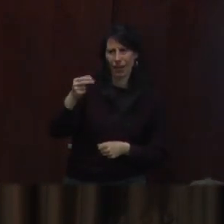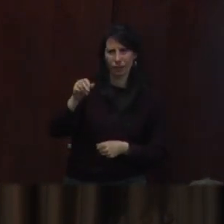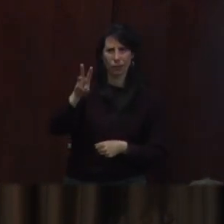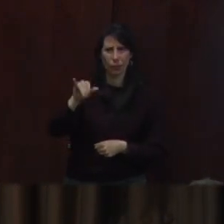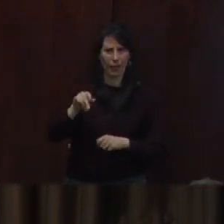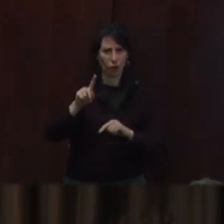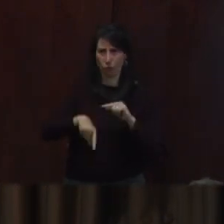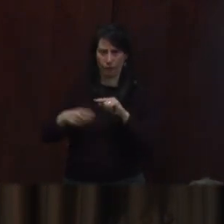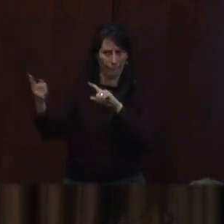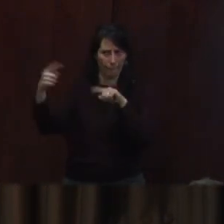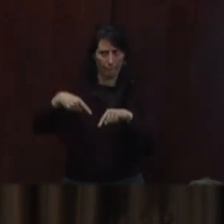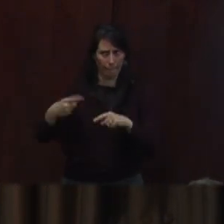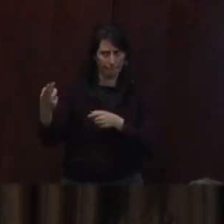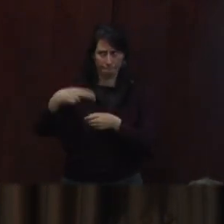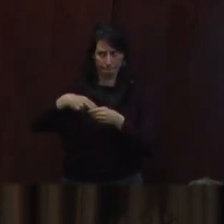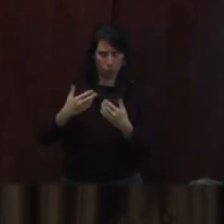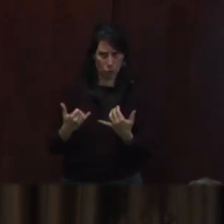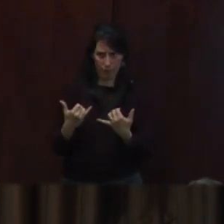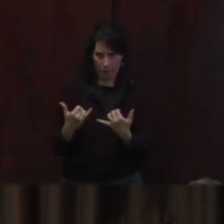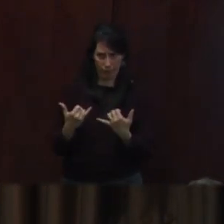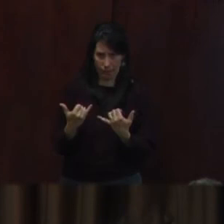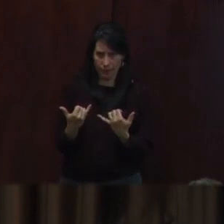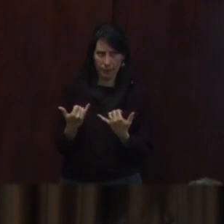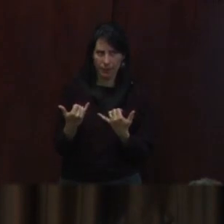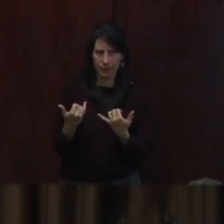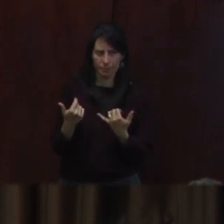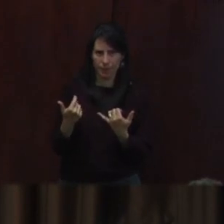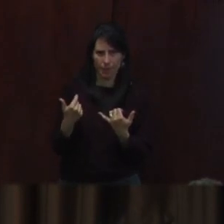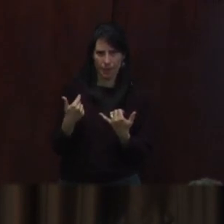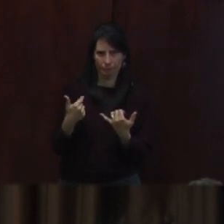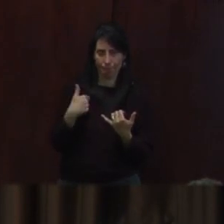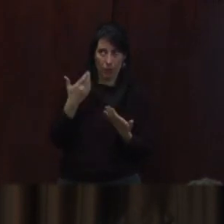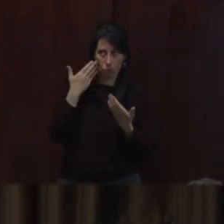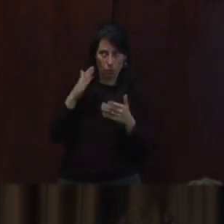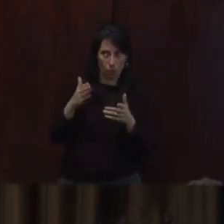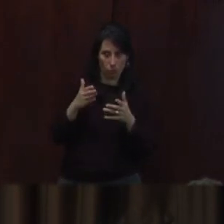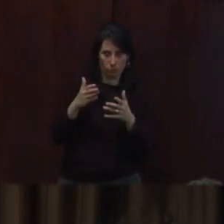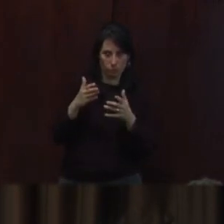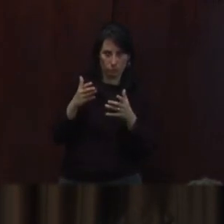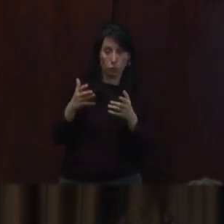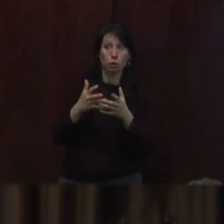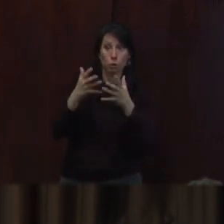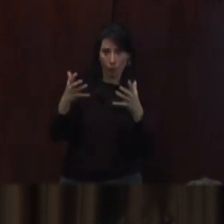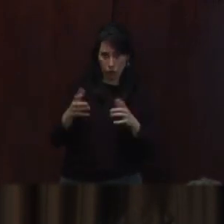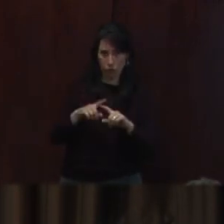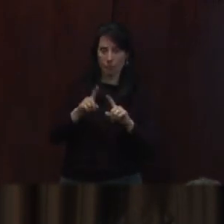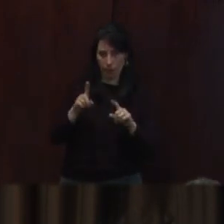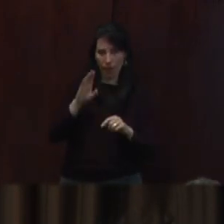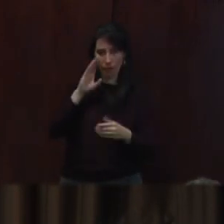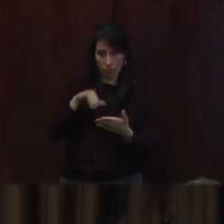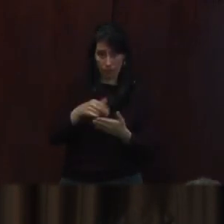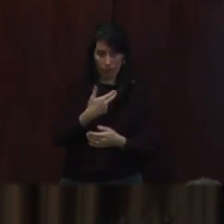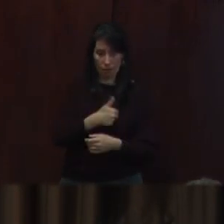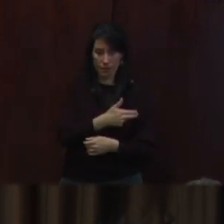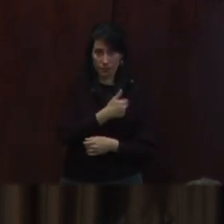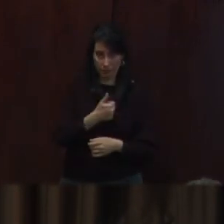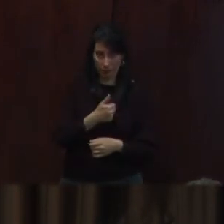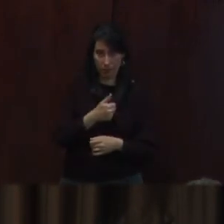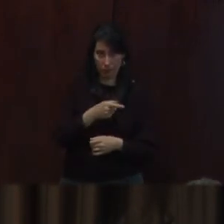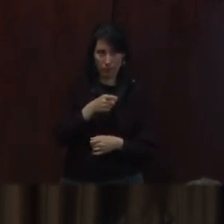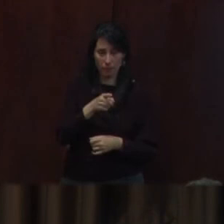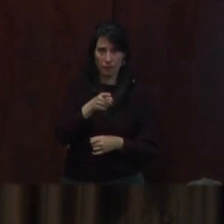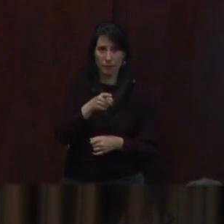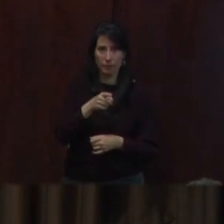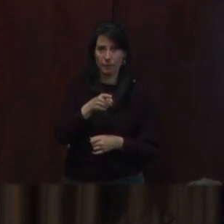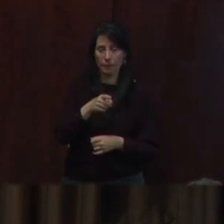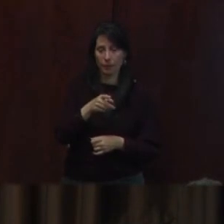won't go into great detail because I do not know it. But in addition to transferring vaccine to us here in Buncombe County at the health department,